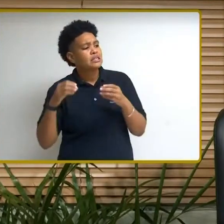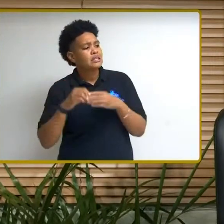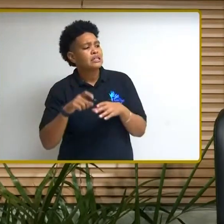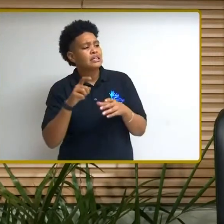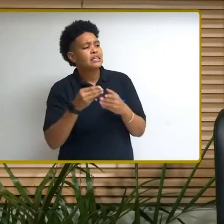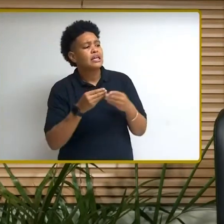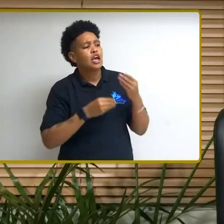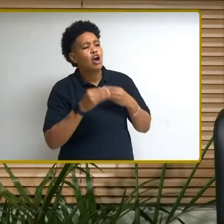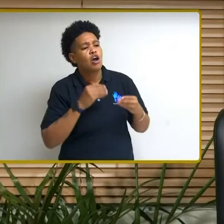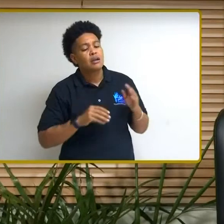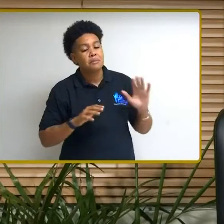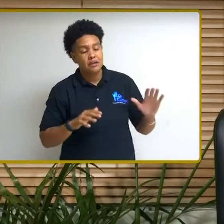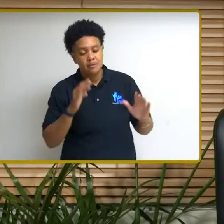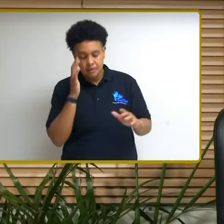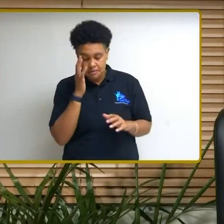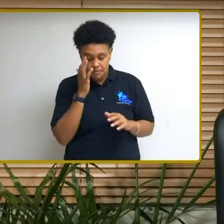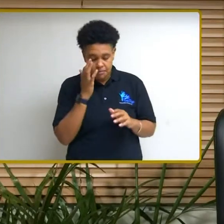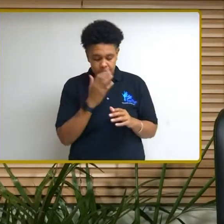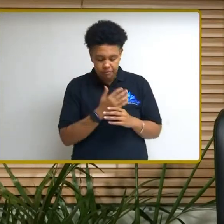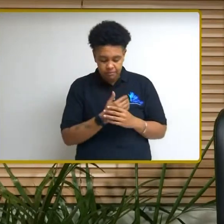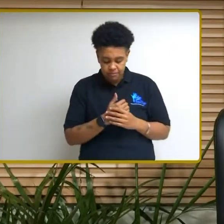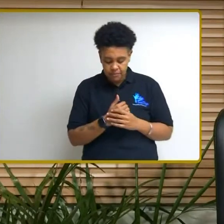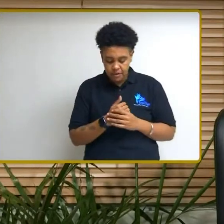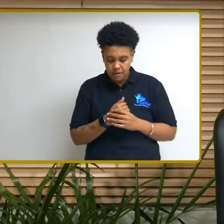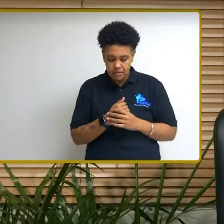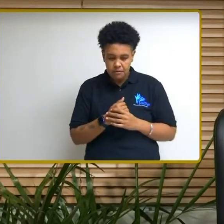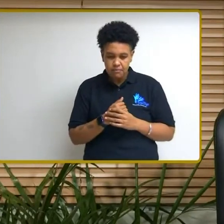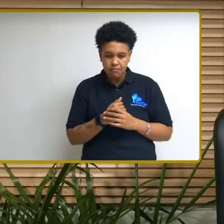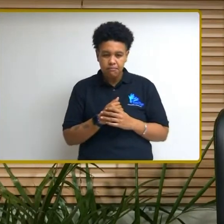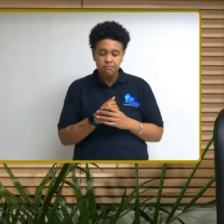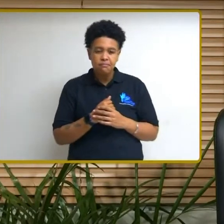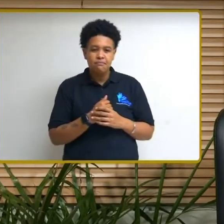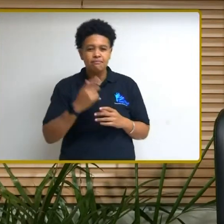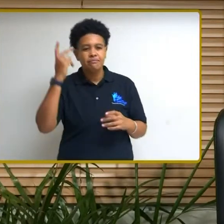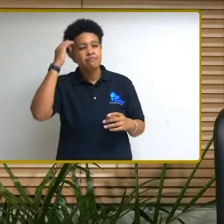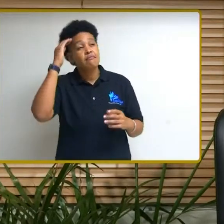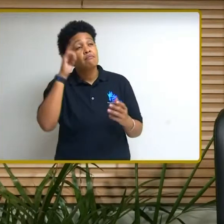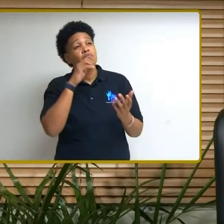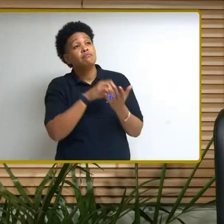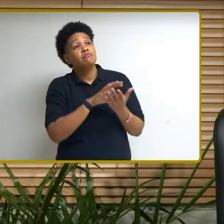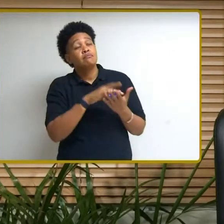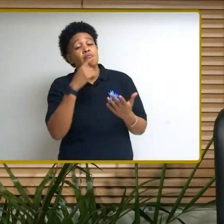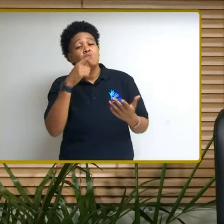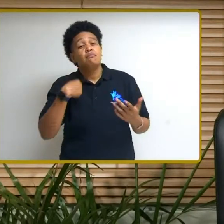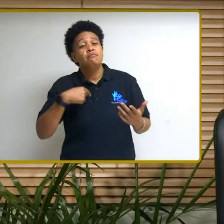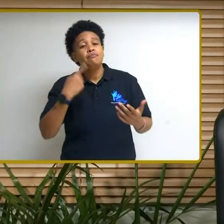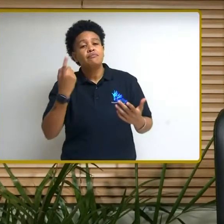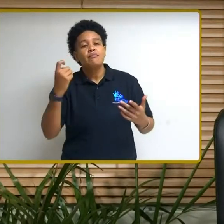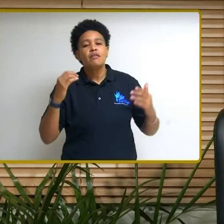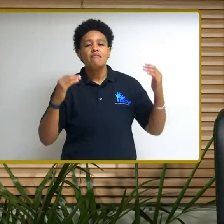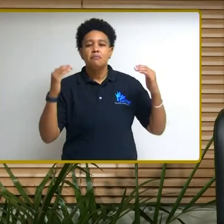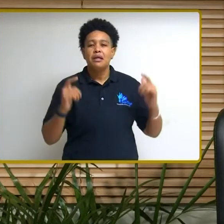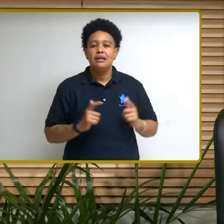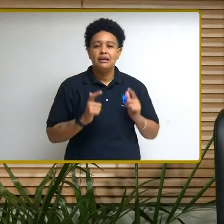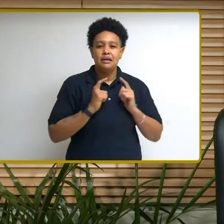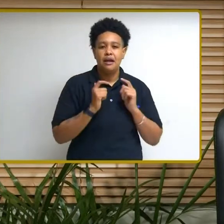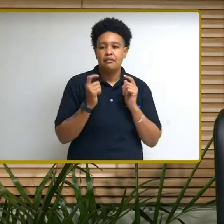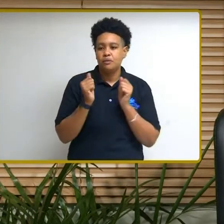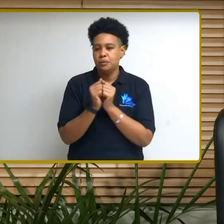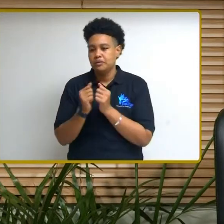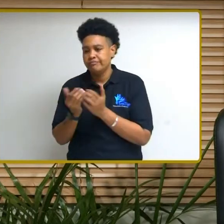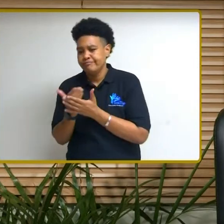the economy. And, the Prime Minister is on record of saying we have to always balance lives with